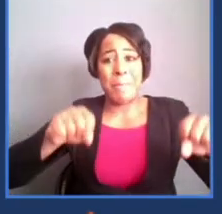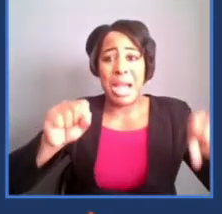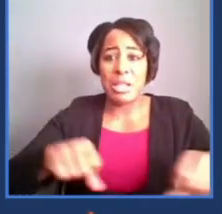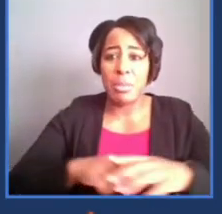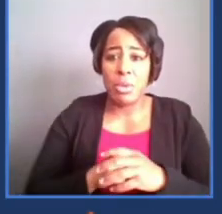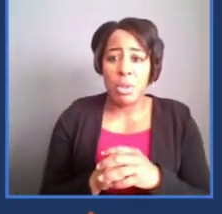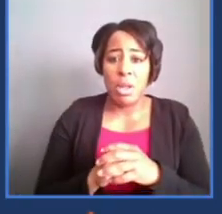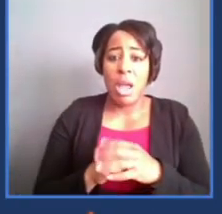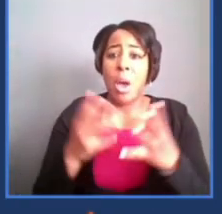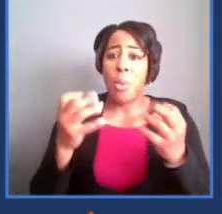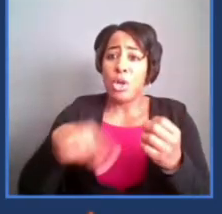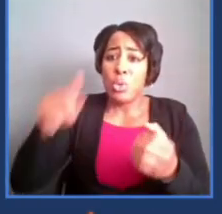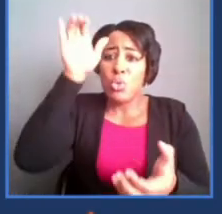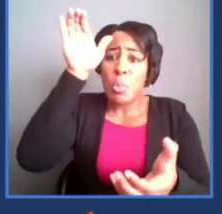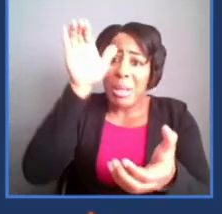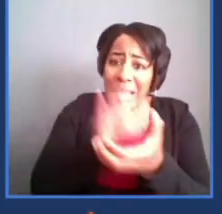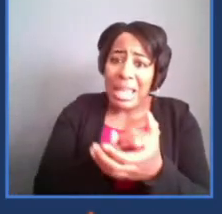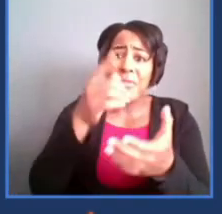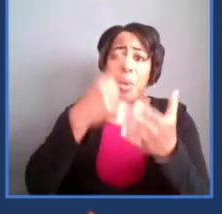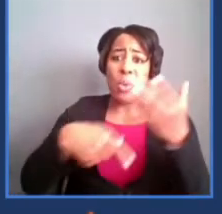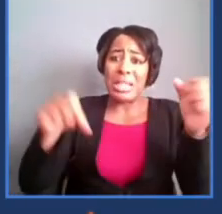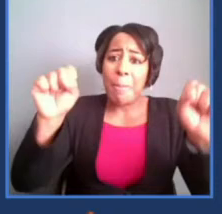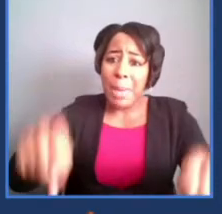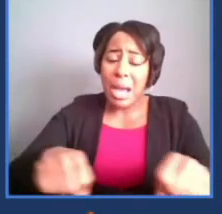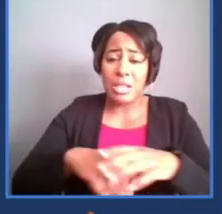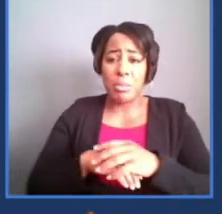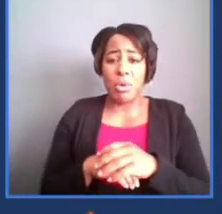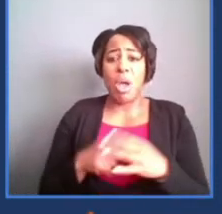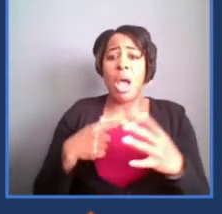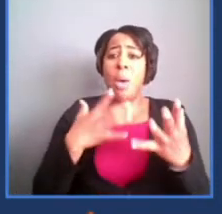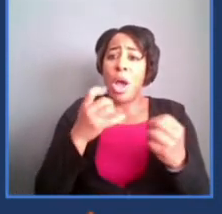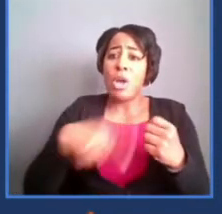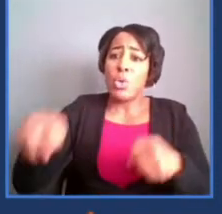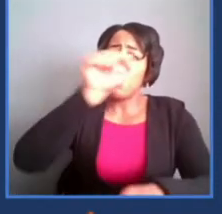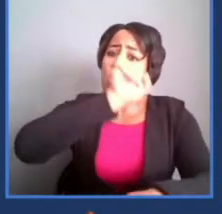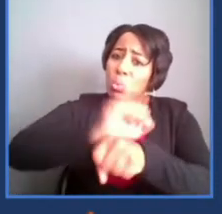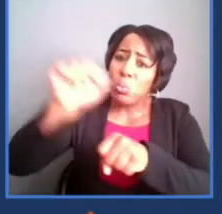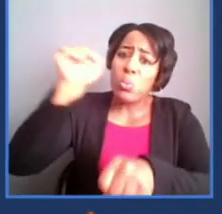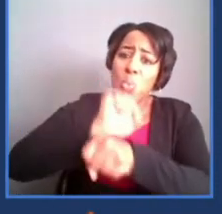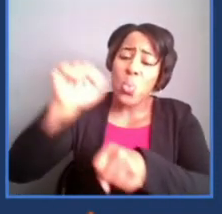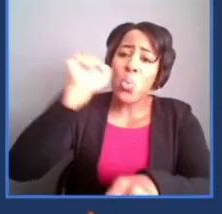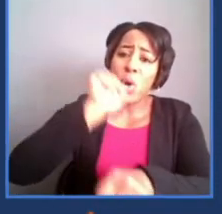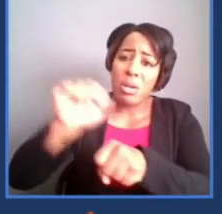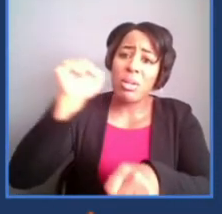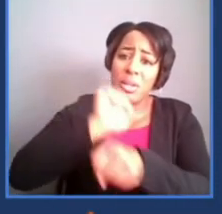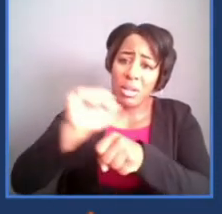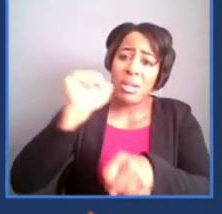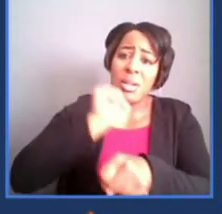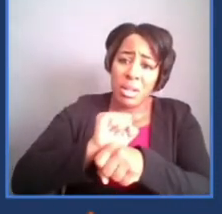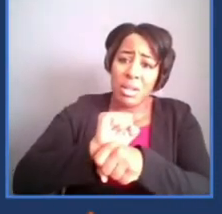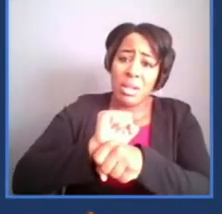what's possible. I'm asking you to work to make real what is possible.